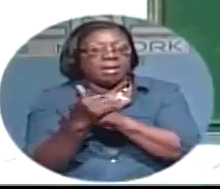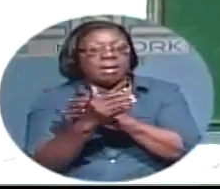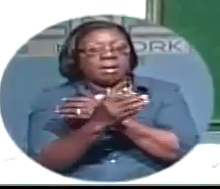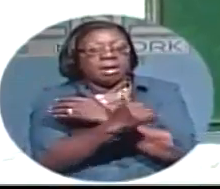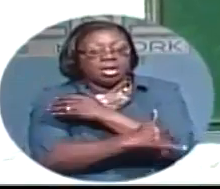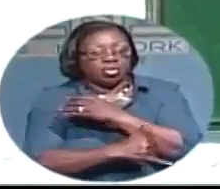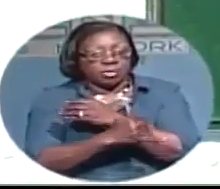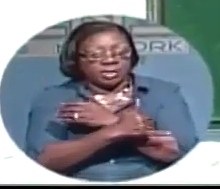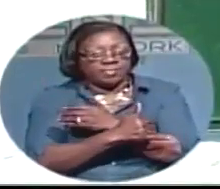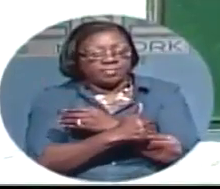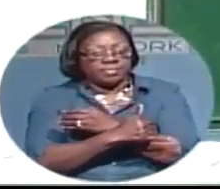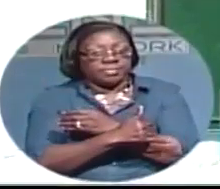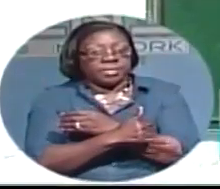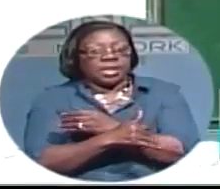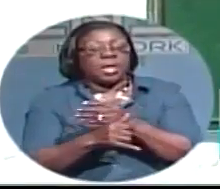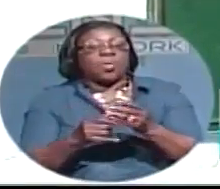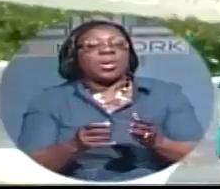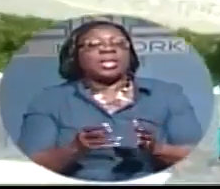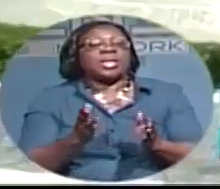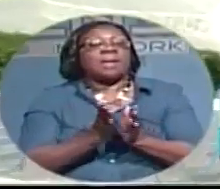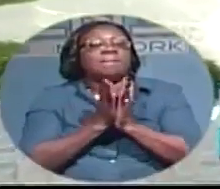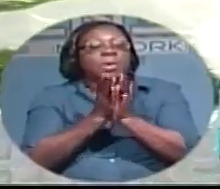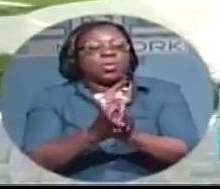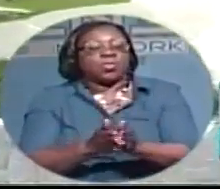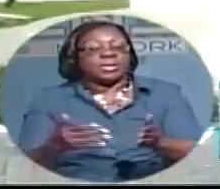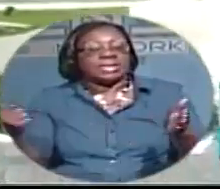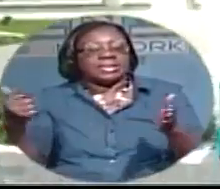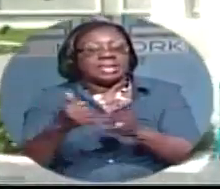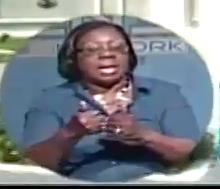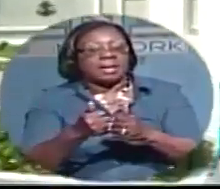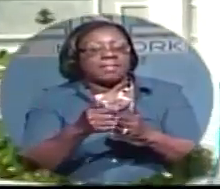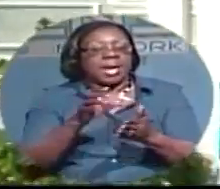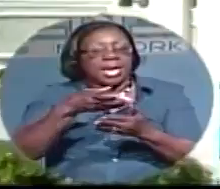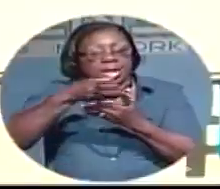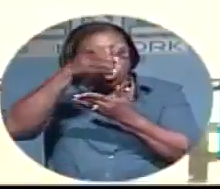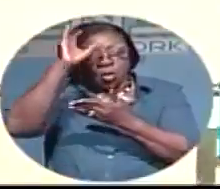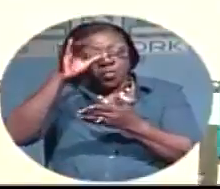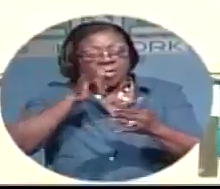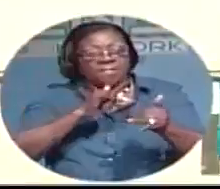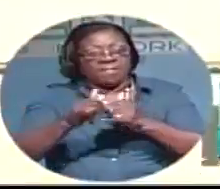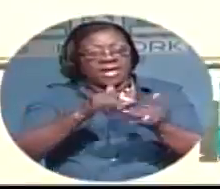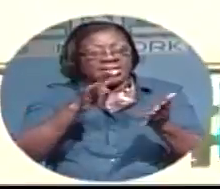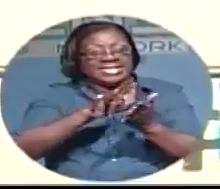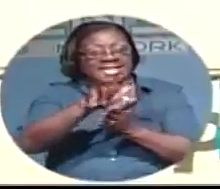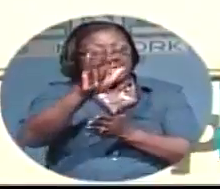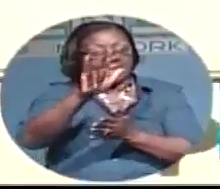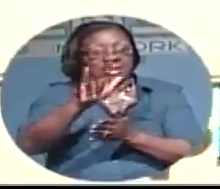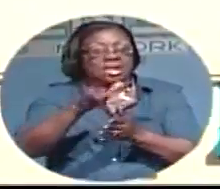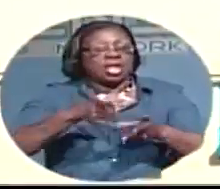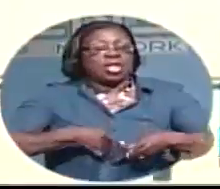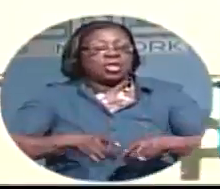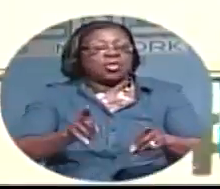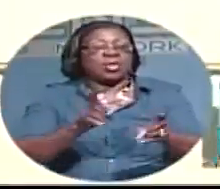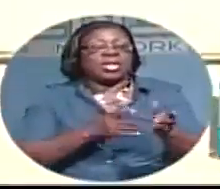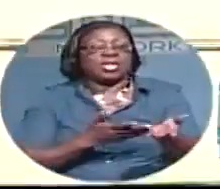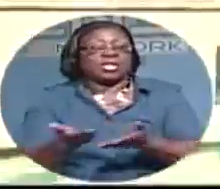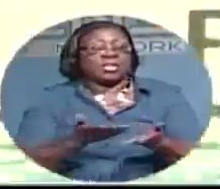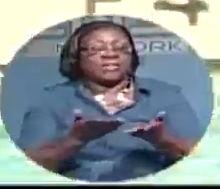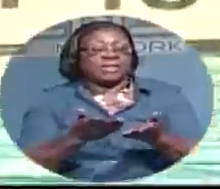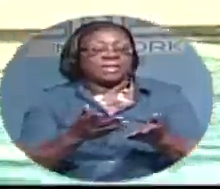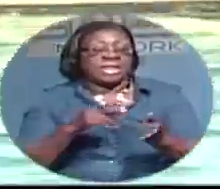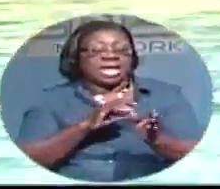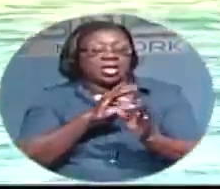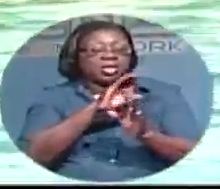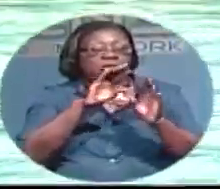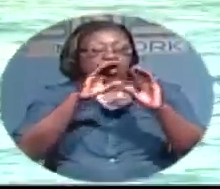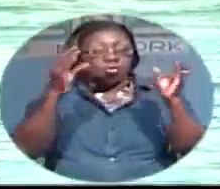of the HMBS Flamingo when the boat was attacked by Cuban fighter jets. During the annual memorial service and wreath-laying ceremony, Defense Force